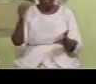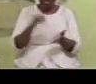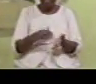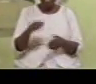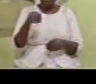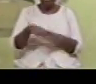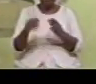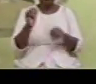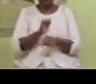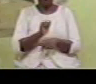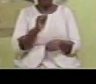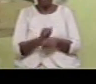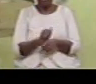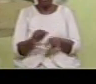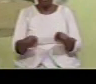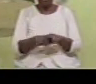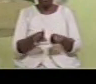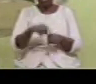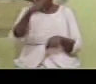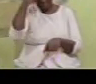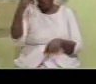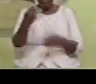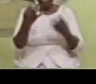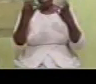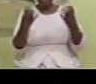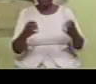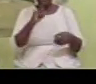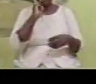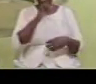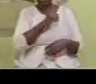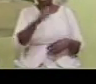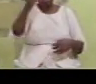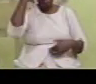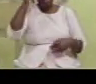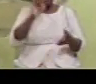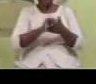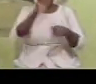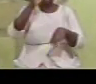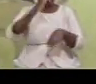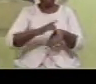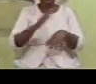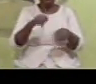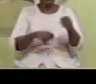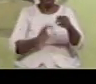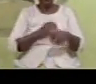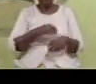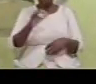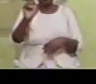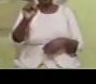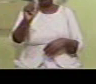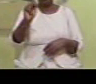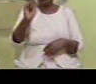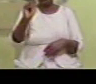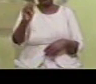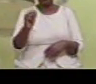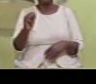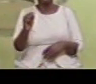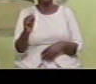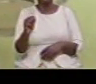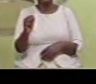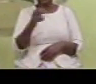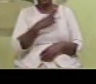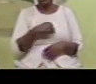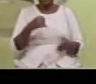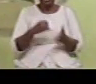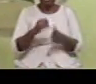world. Leprosy is a disease that affects skin texture. It affects color and it